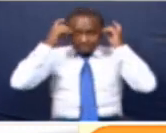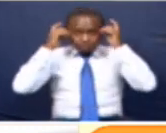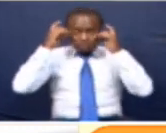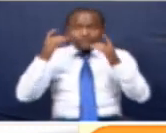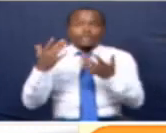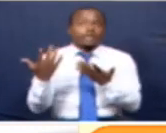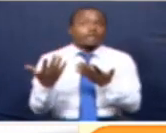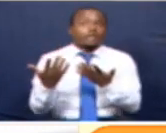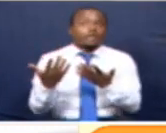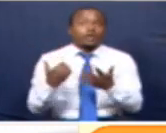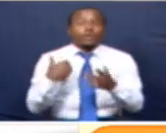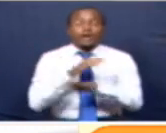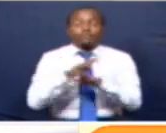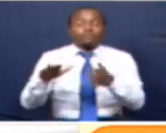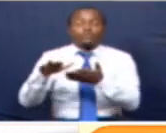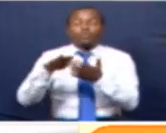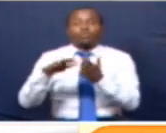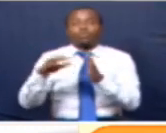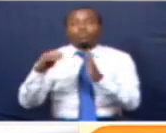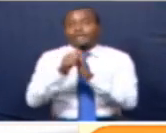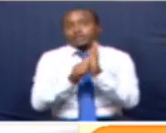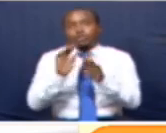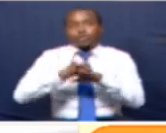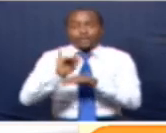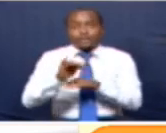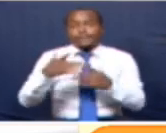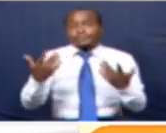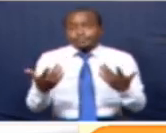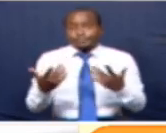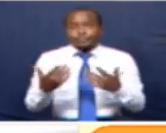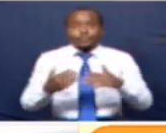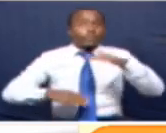that there is no provision, and since there is no provision, the rulings, the